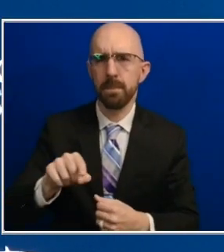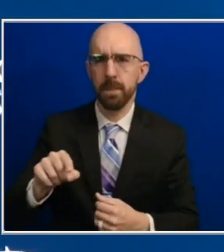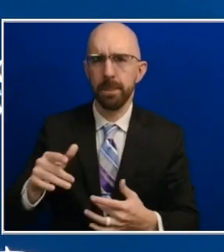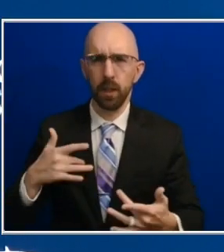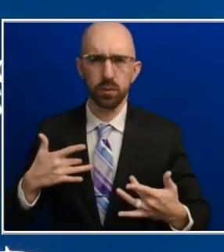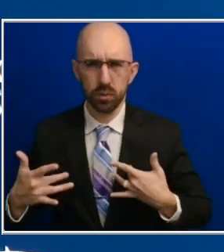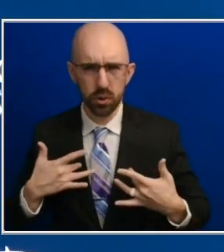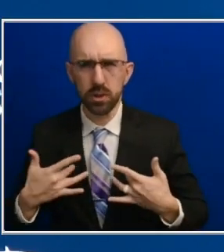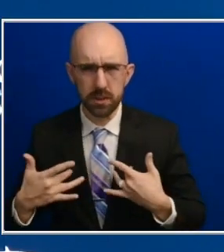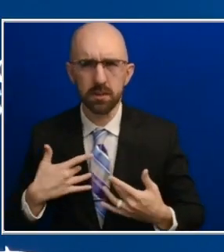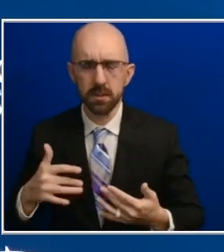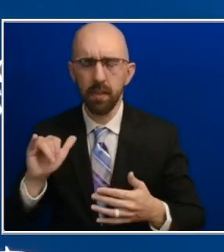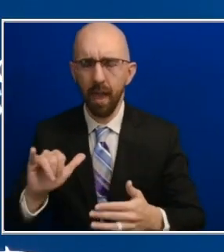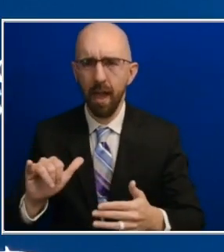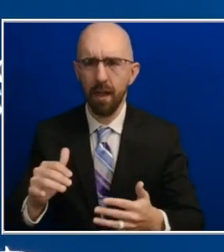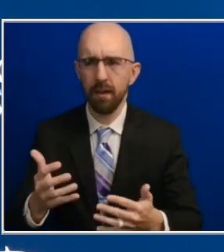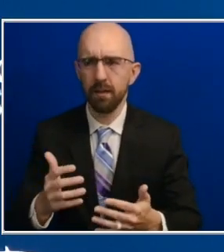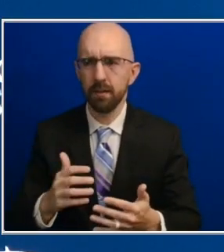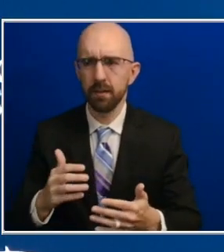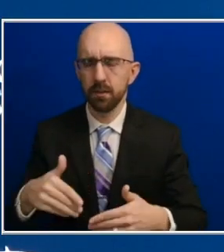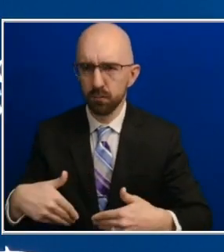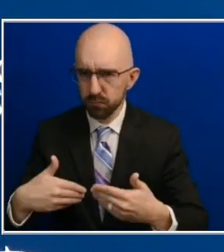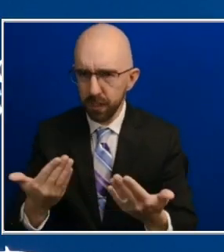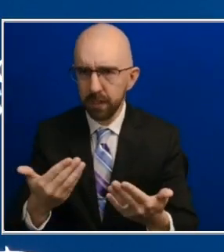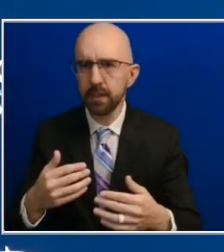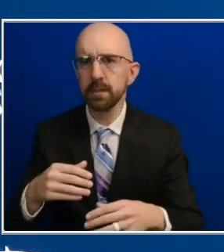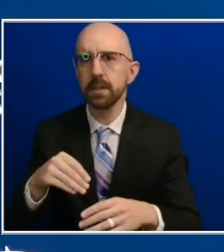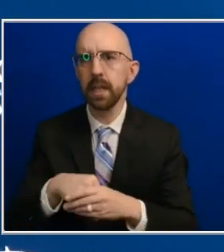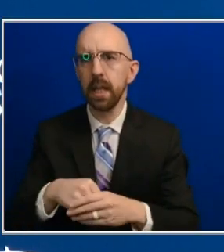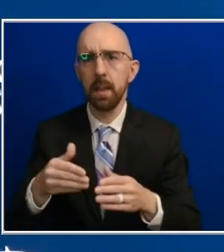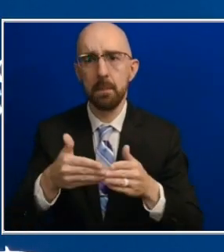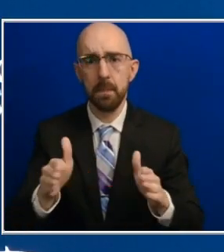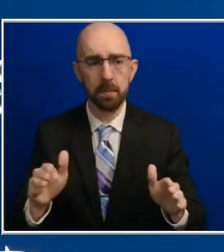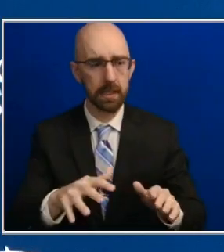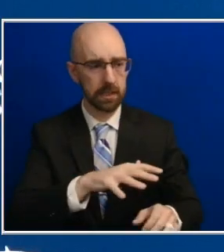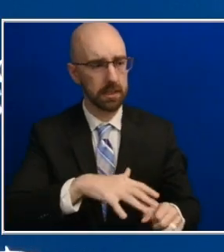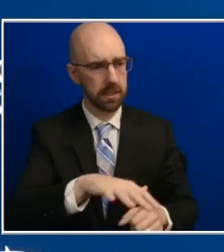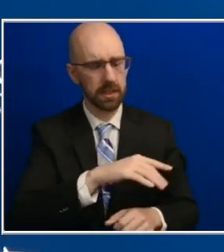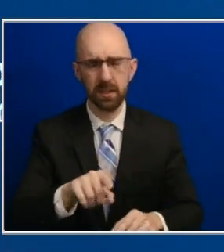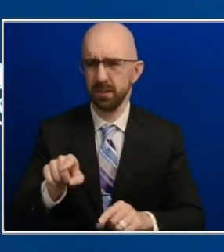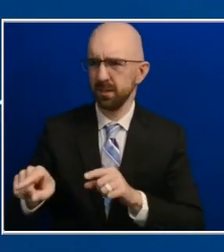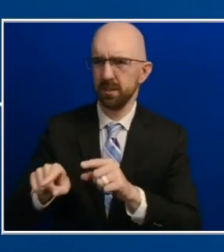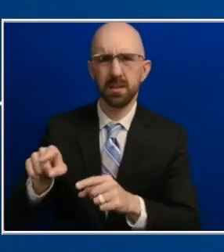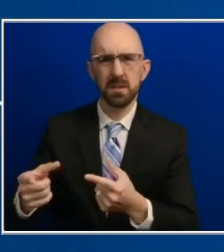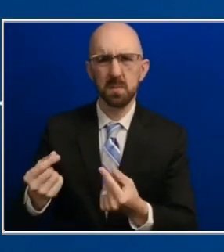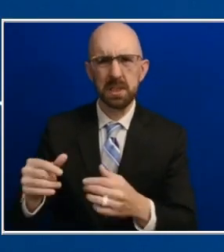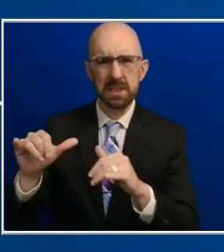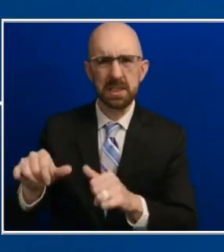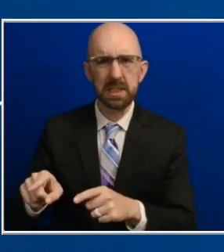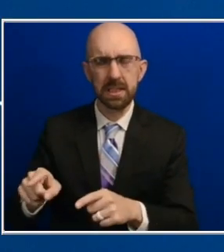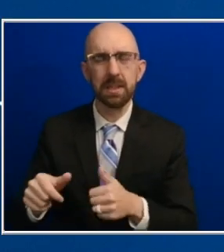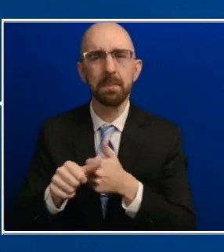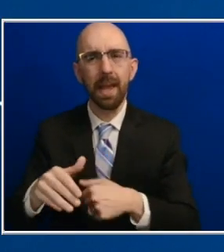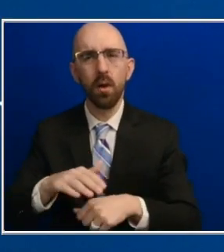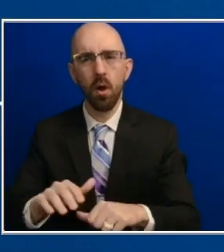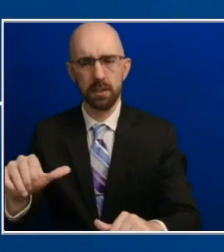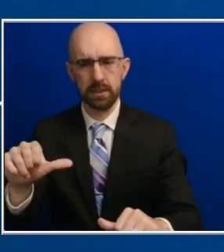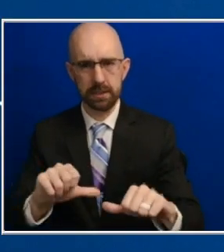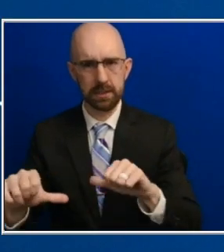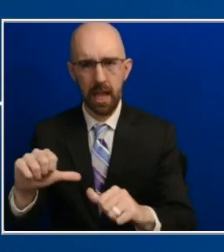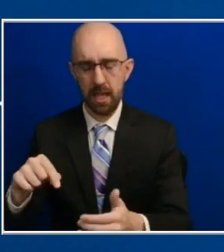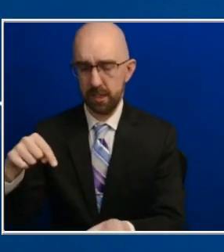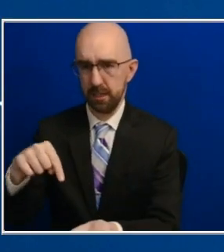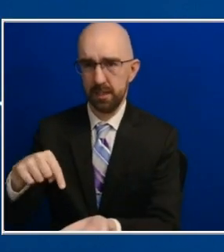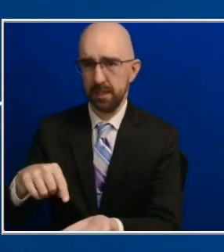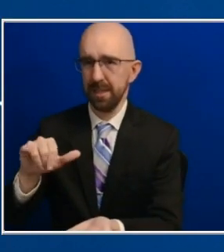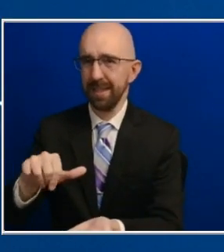that have been raised in the public eye have been based on science that is